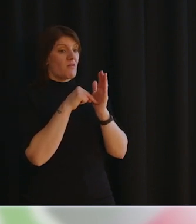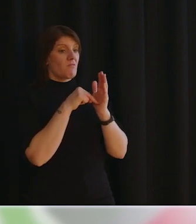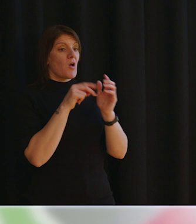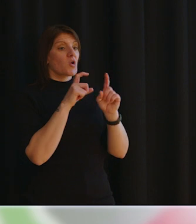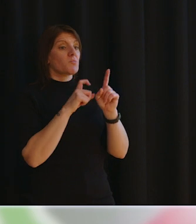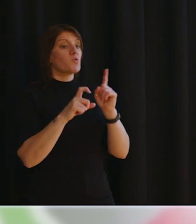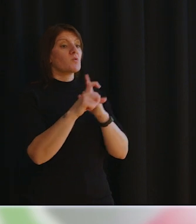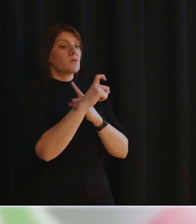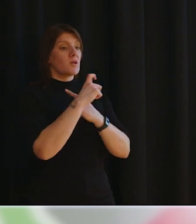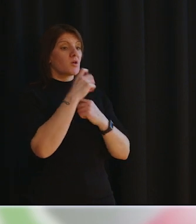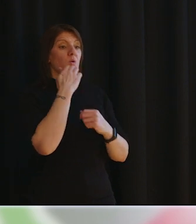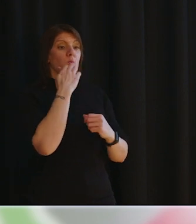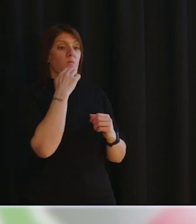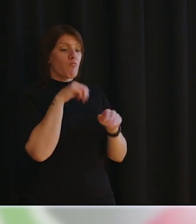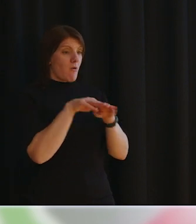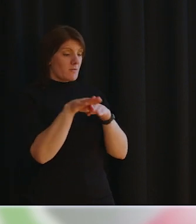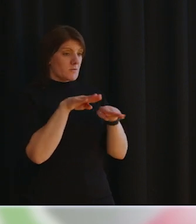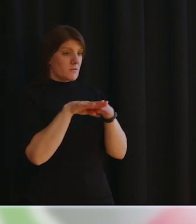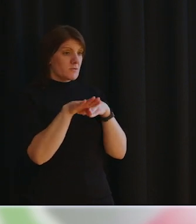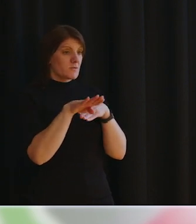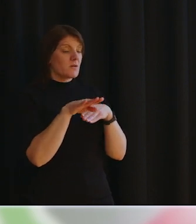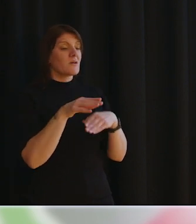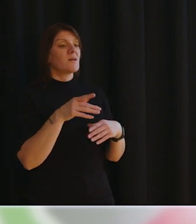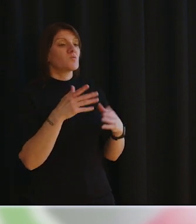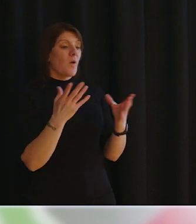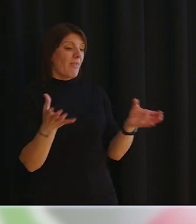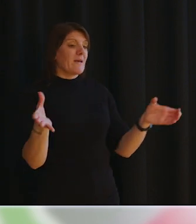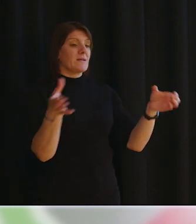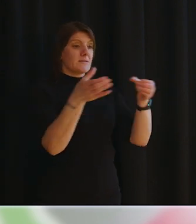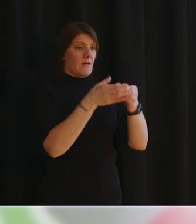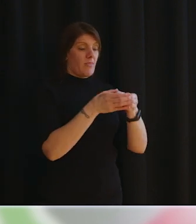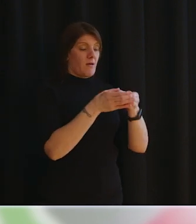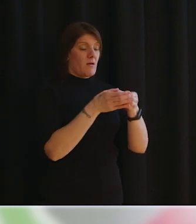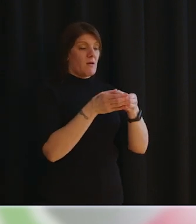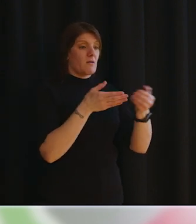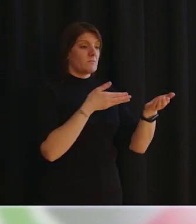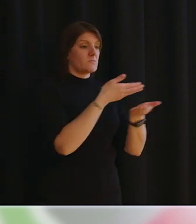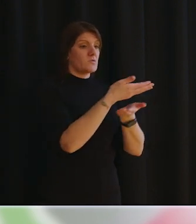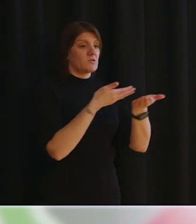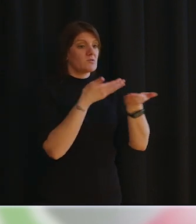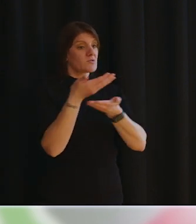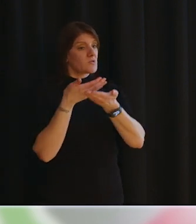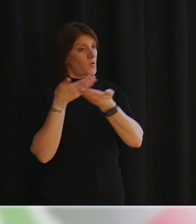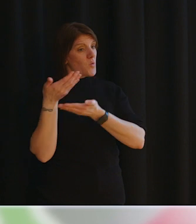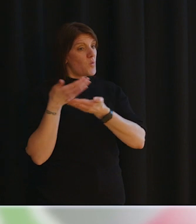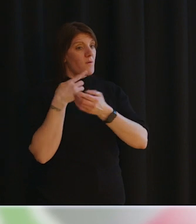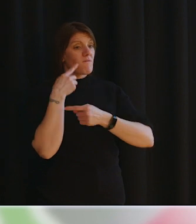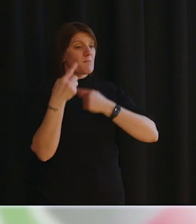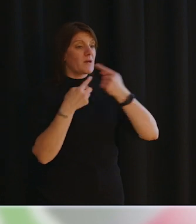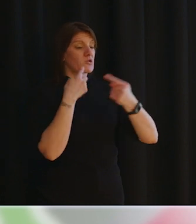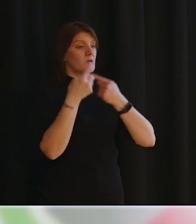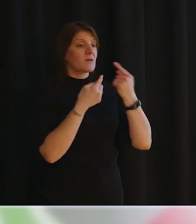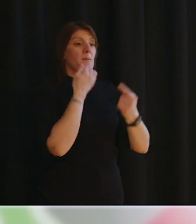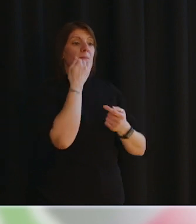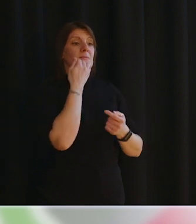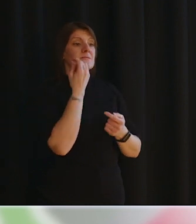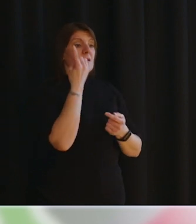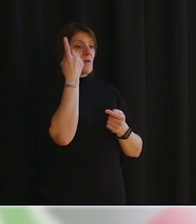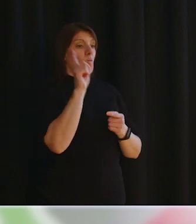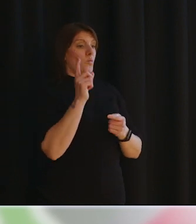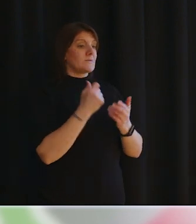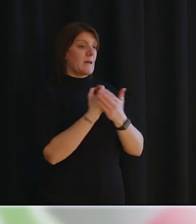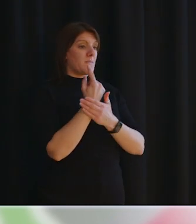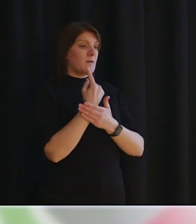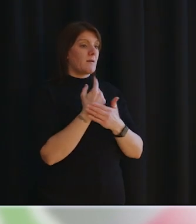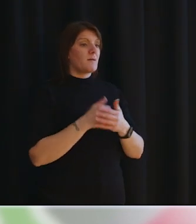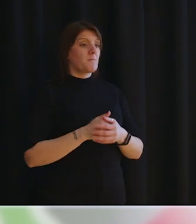where SENCos get together to share good practice, to continue their professional development and keep up to date with what's going on.